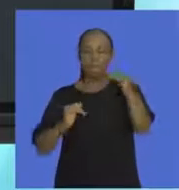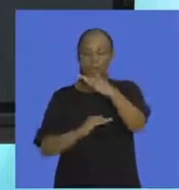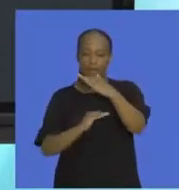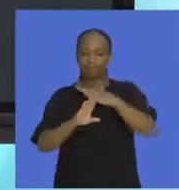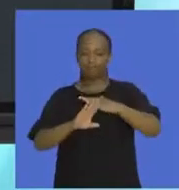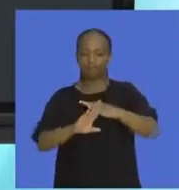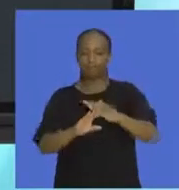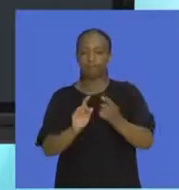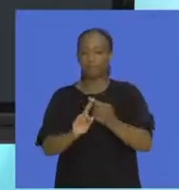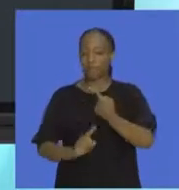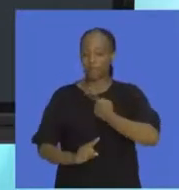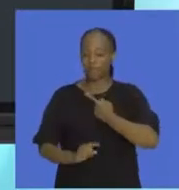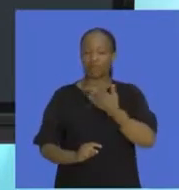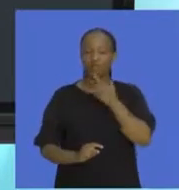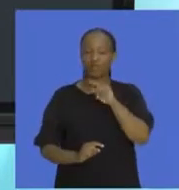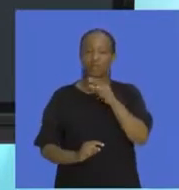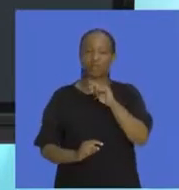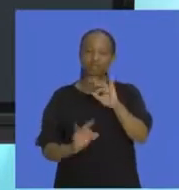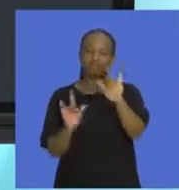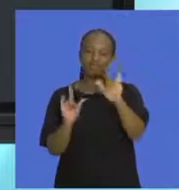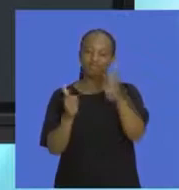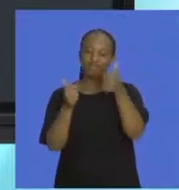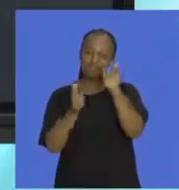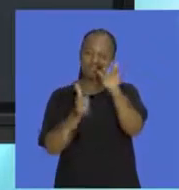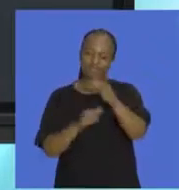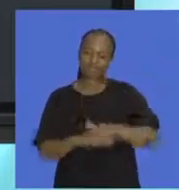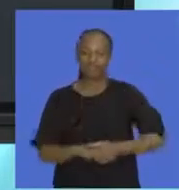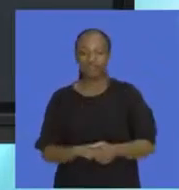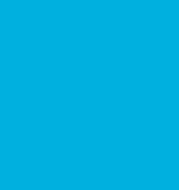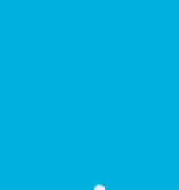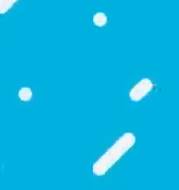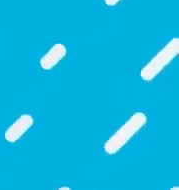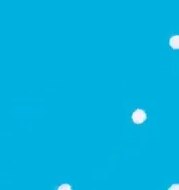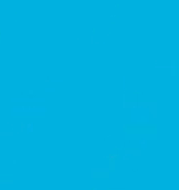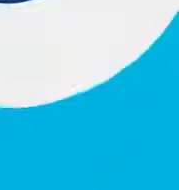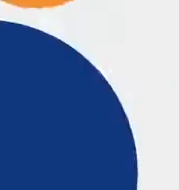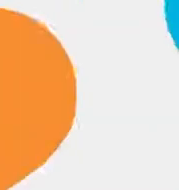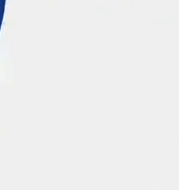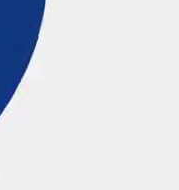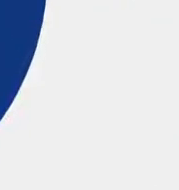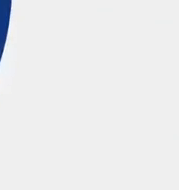concept around, parallel resistors. From myself, Themba Ncube, bye-bye for now.